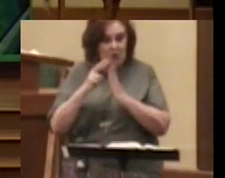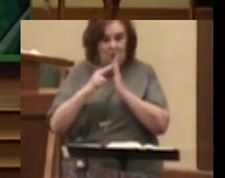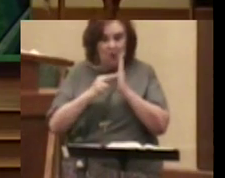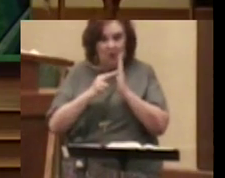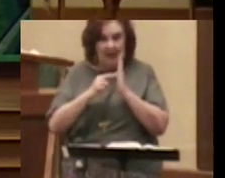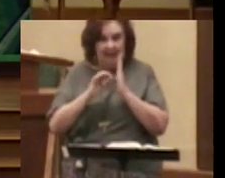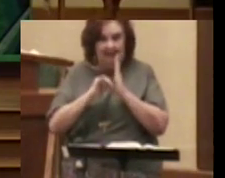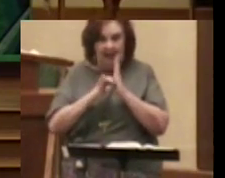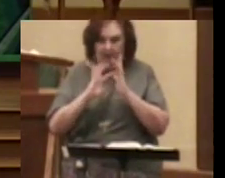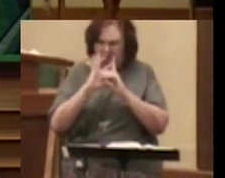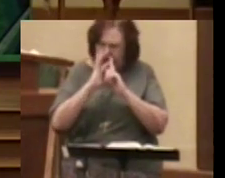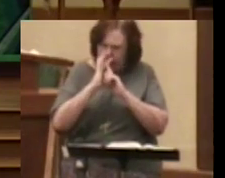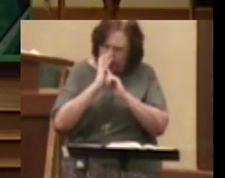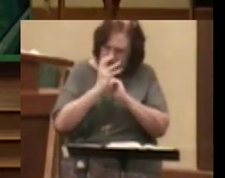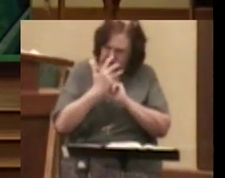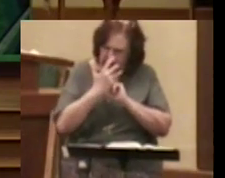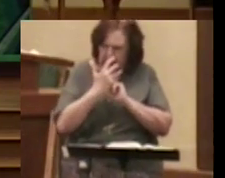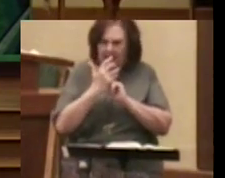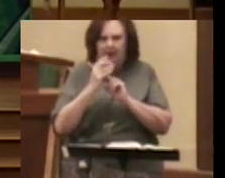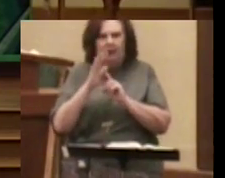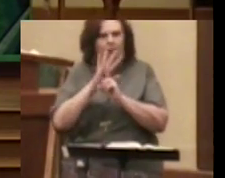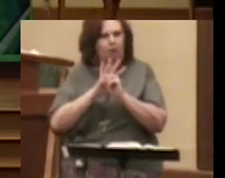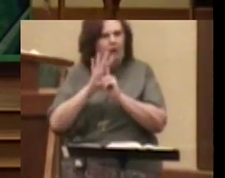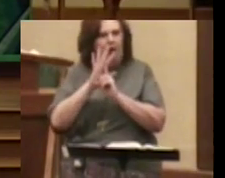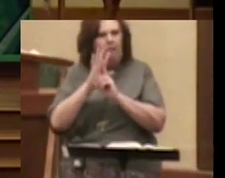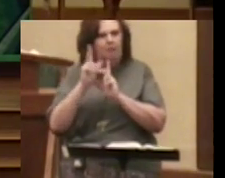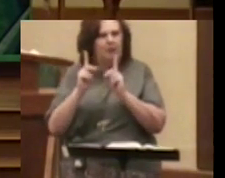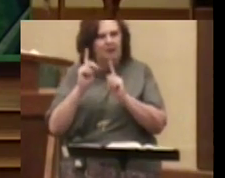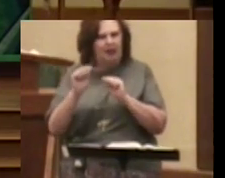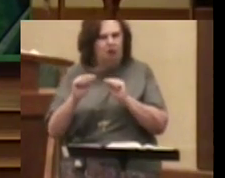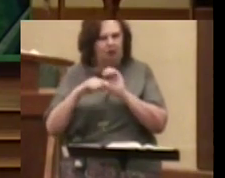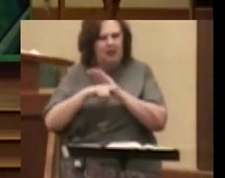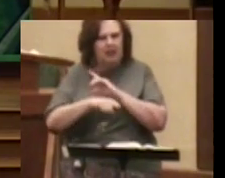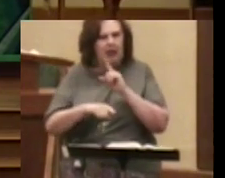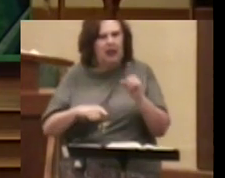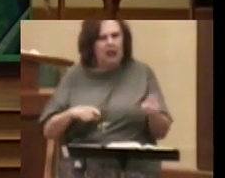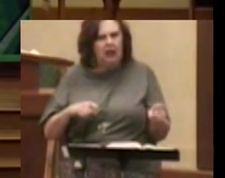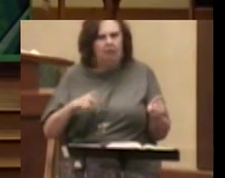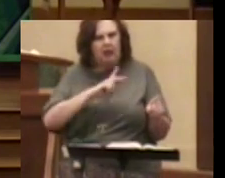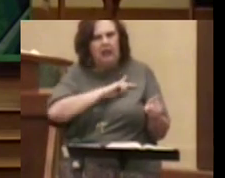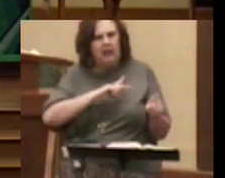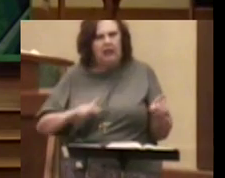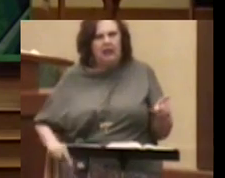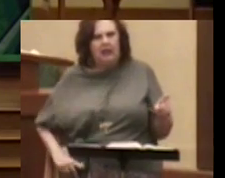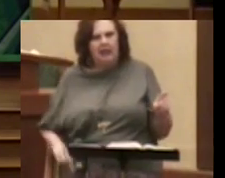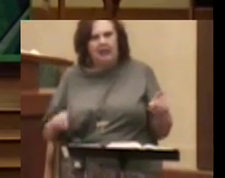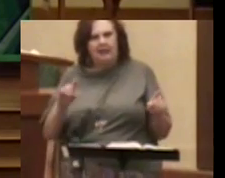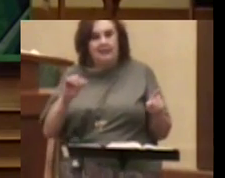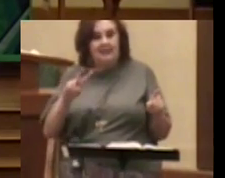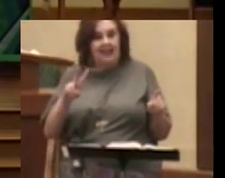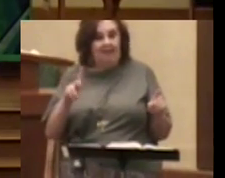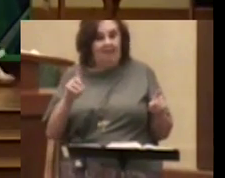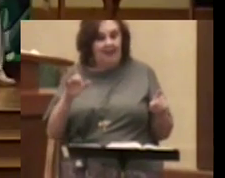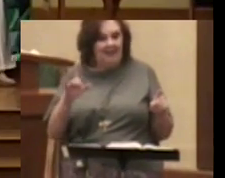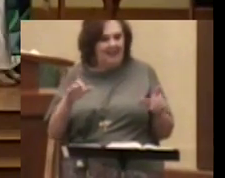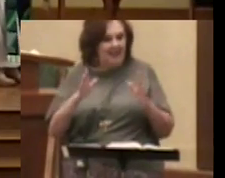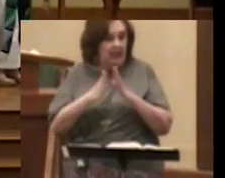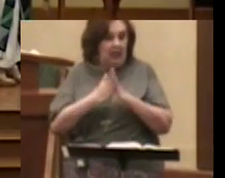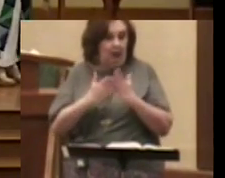is encircled by those who could take his very life. Now keep your hymnal open for a